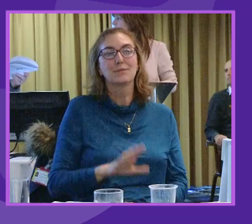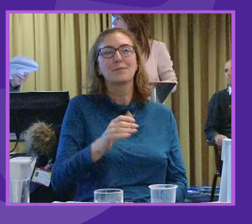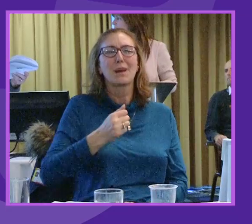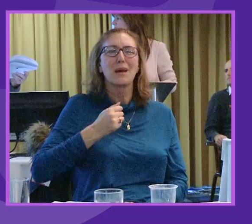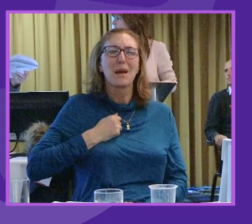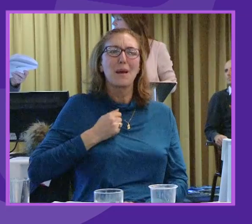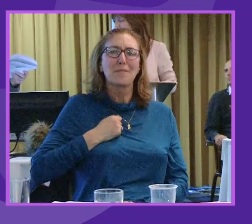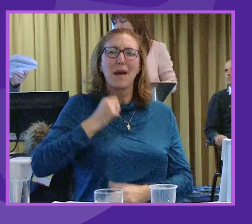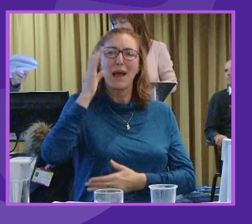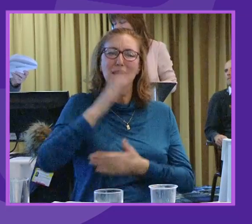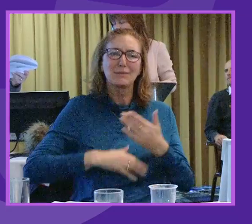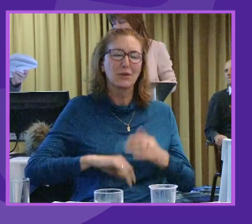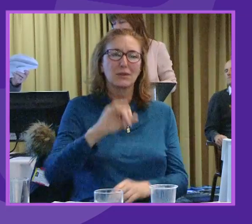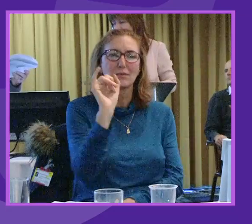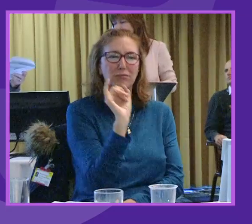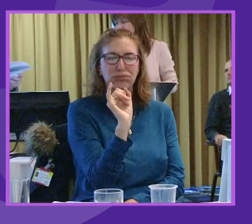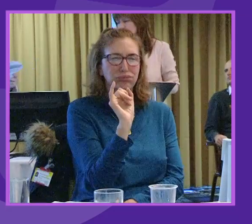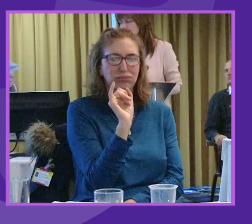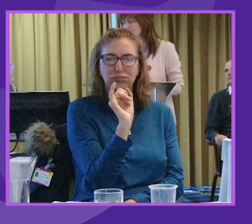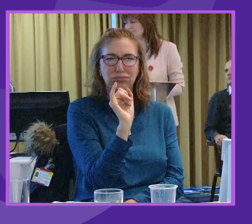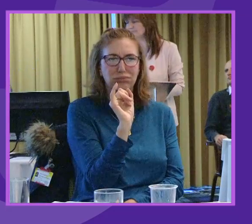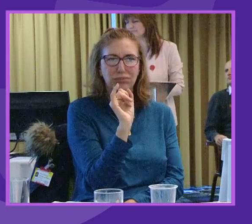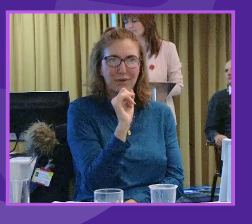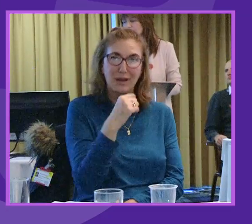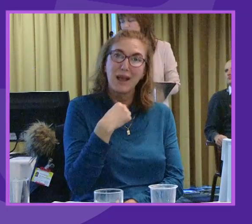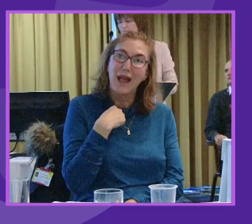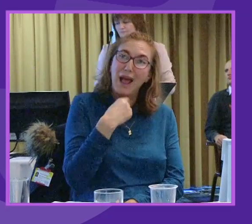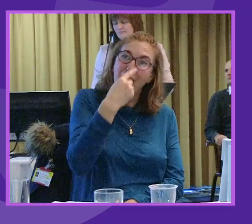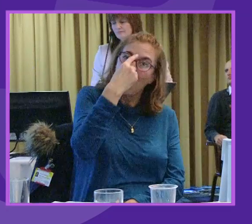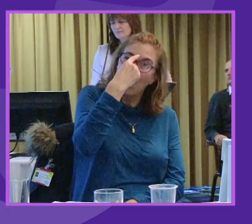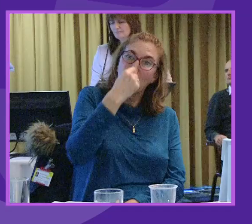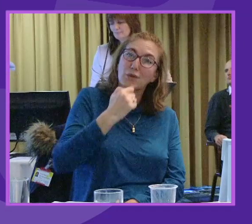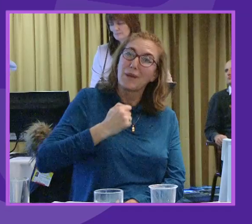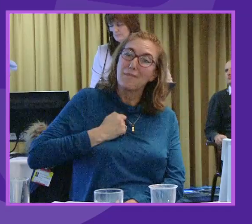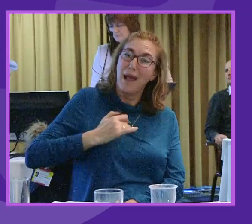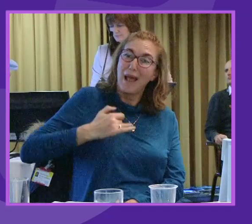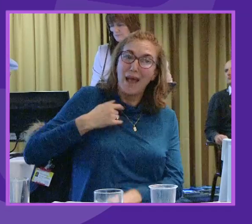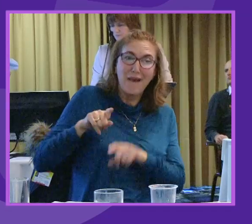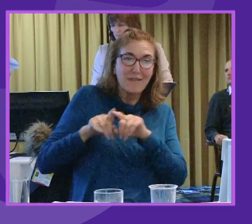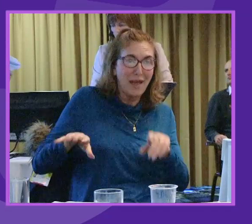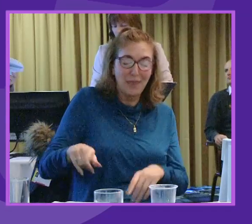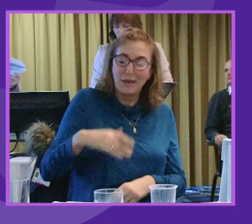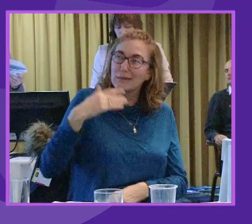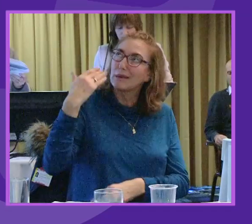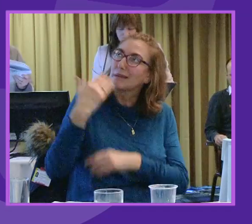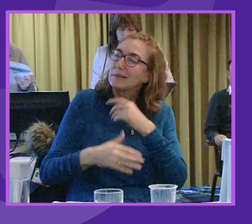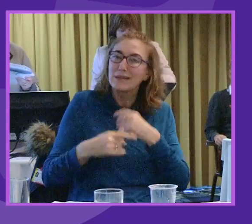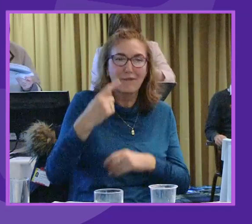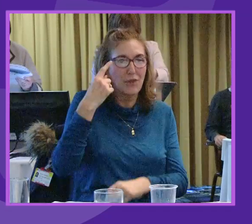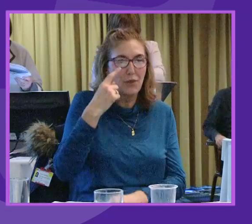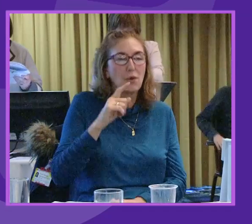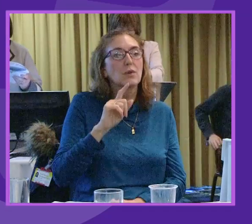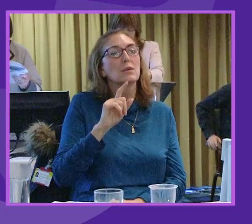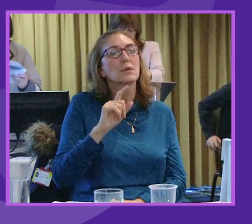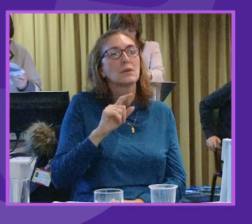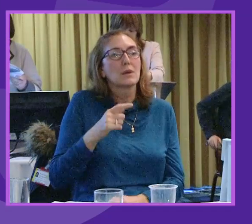lived experience was absolutely appalling. And I never ever dreamed of having a life like this.